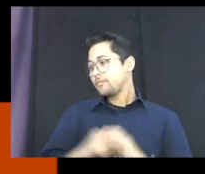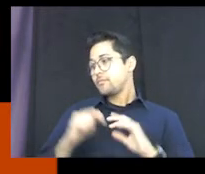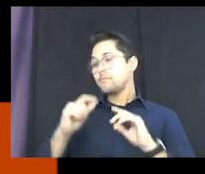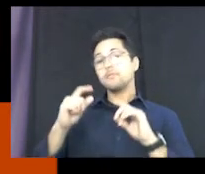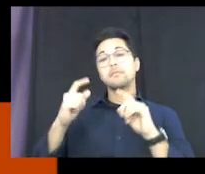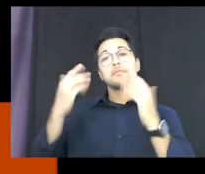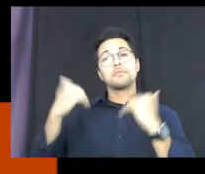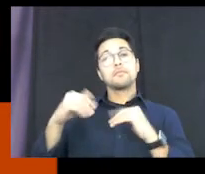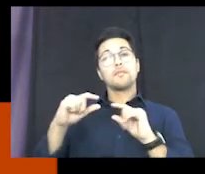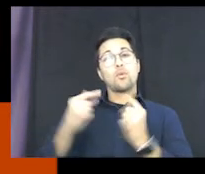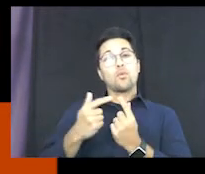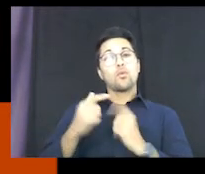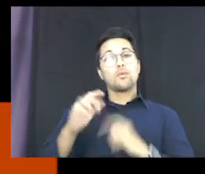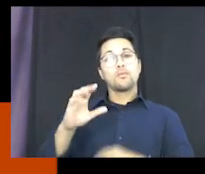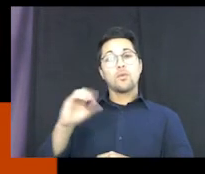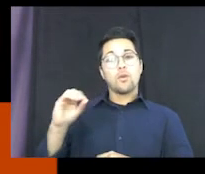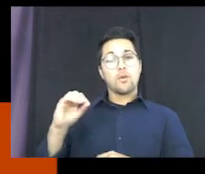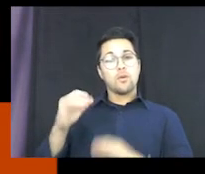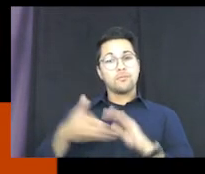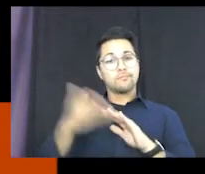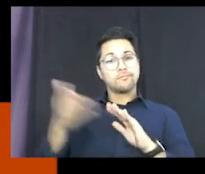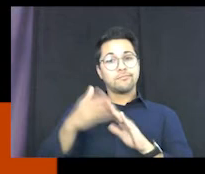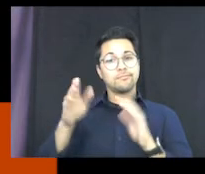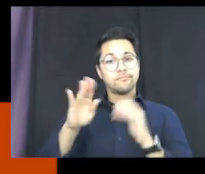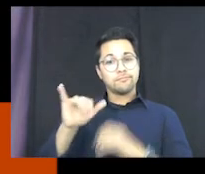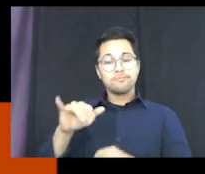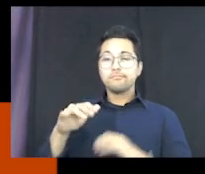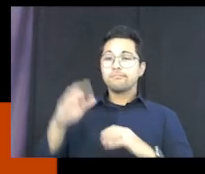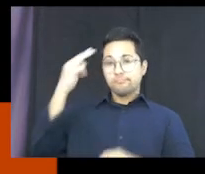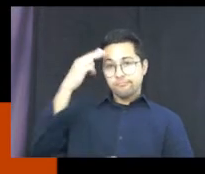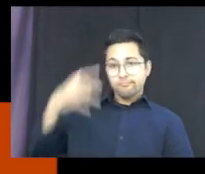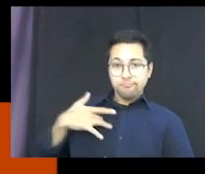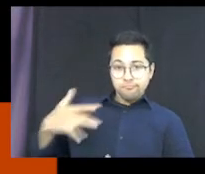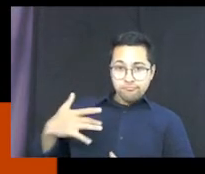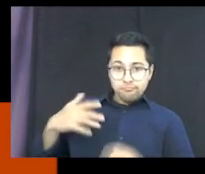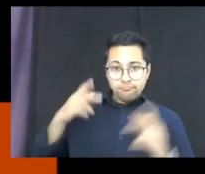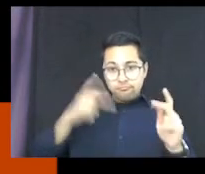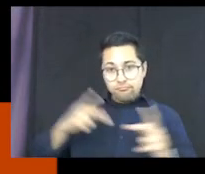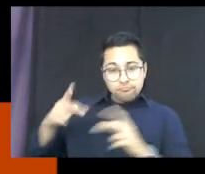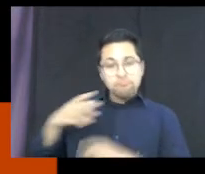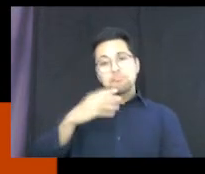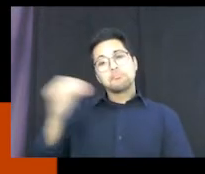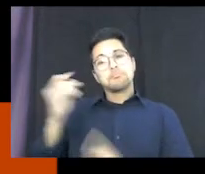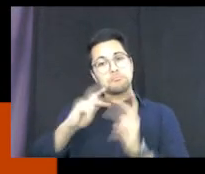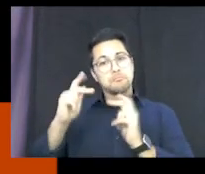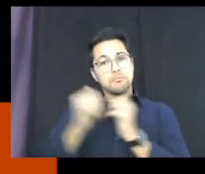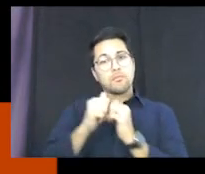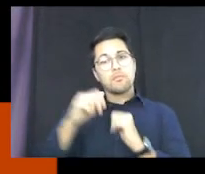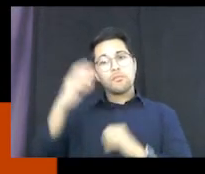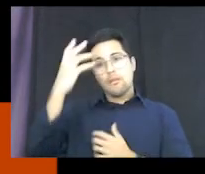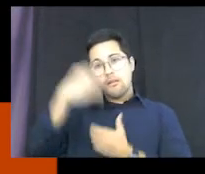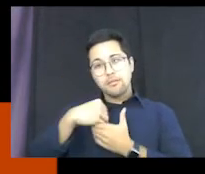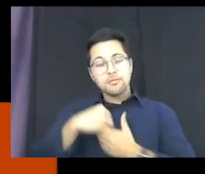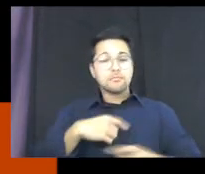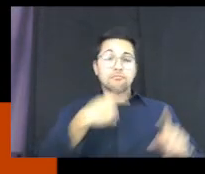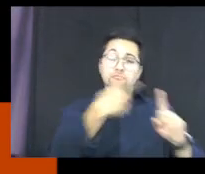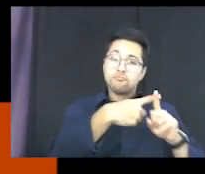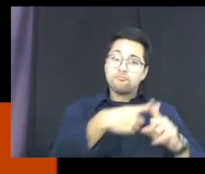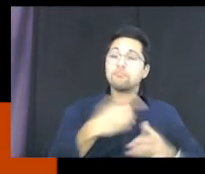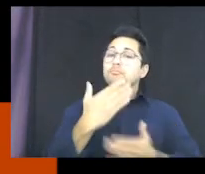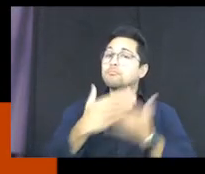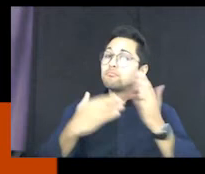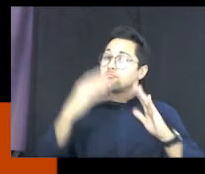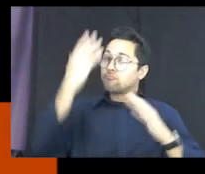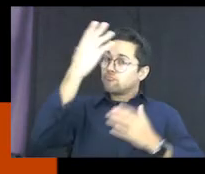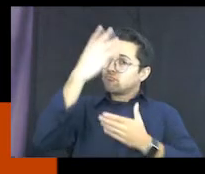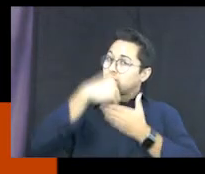Groups co-facilitated by neurotypical individuals and people with autism. Pro, some autistic